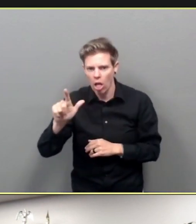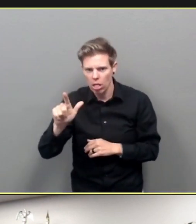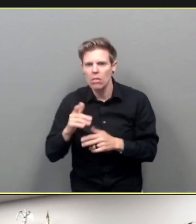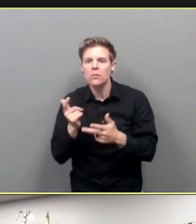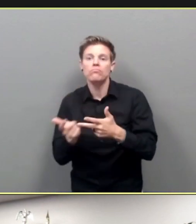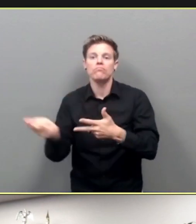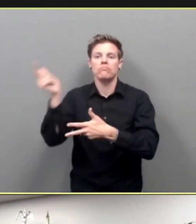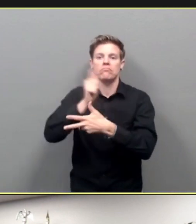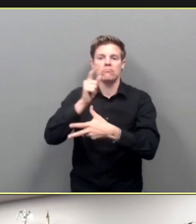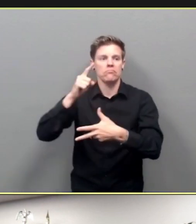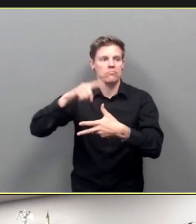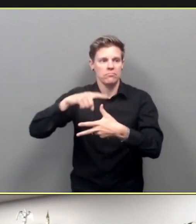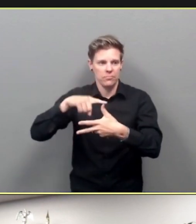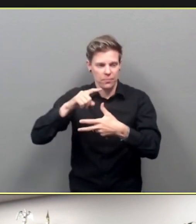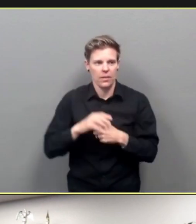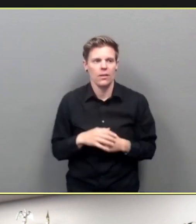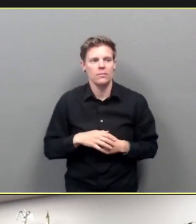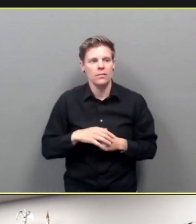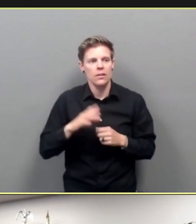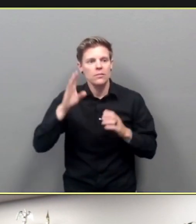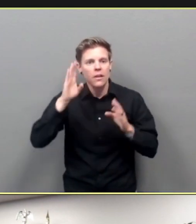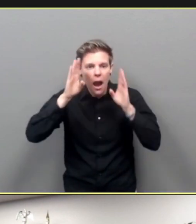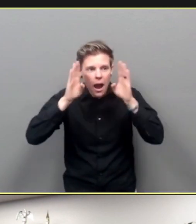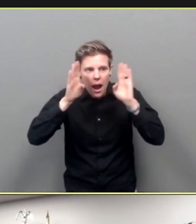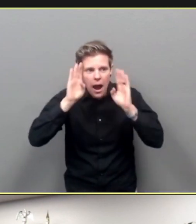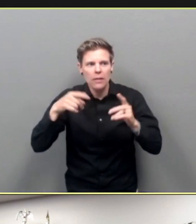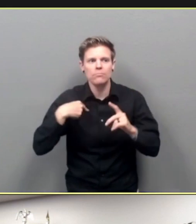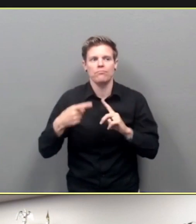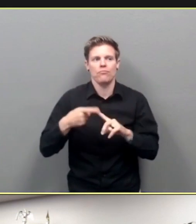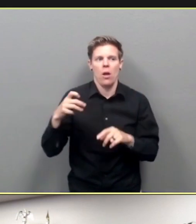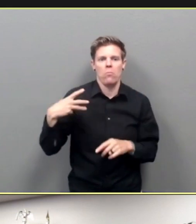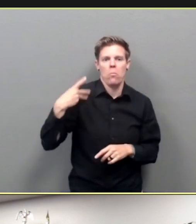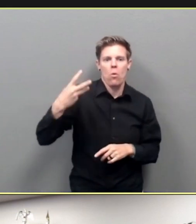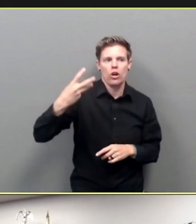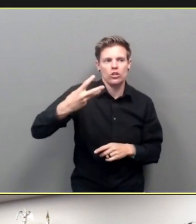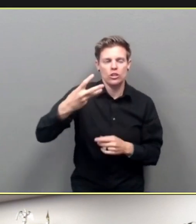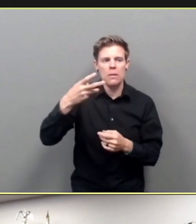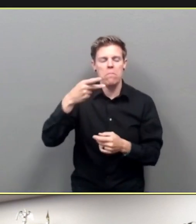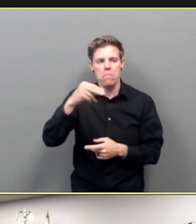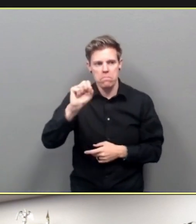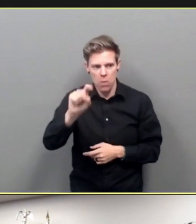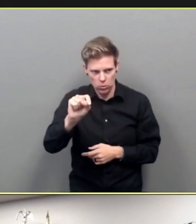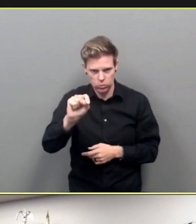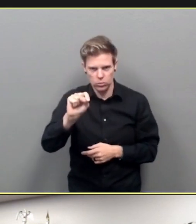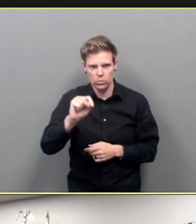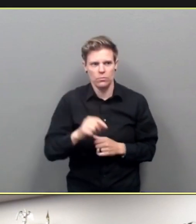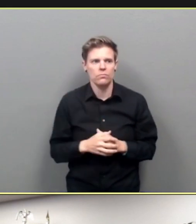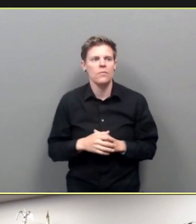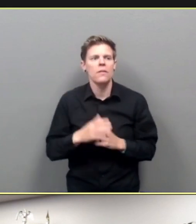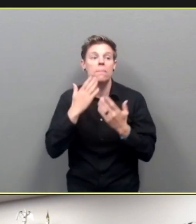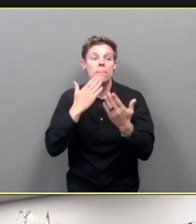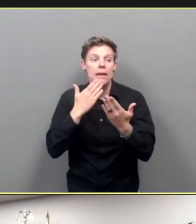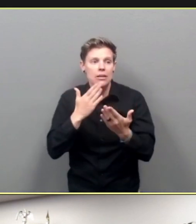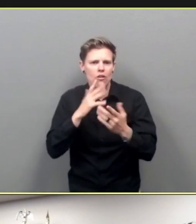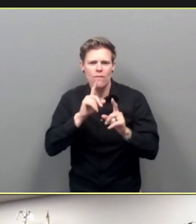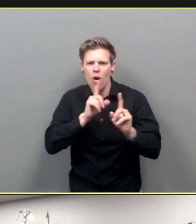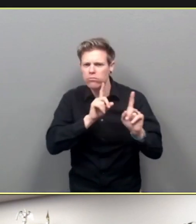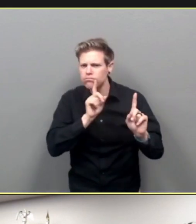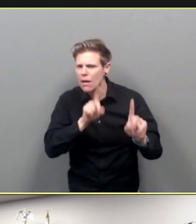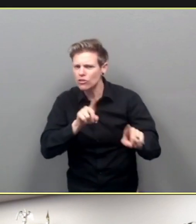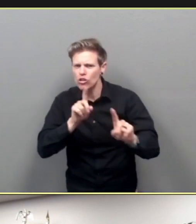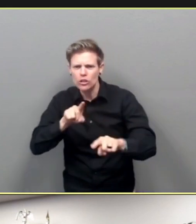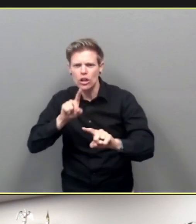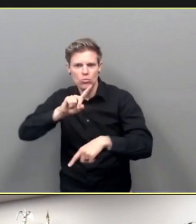Hi, it's Merrill Cornfield from the Washington Post. Thank you for everyone for answering these questions and giving this information. I